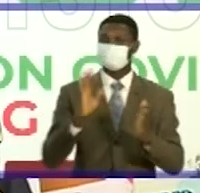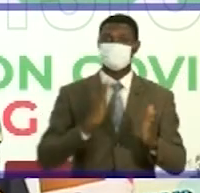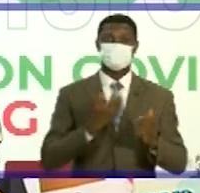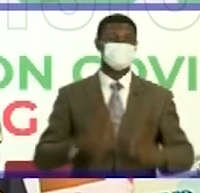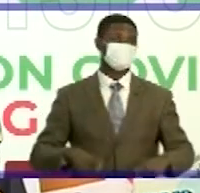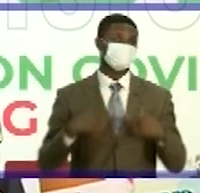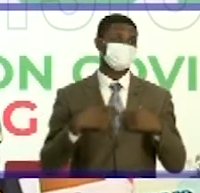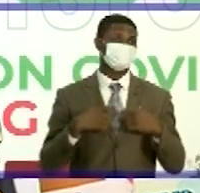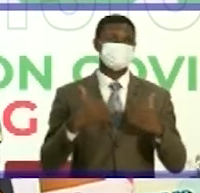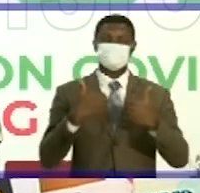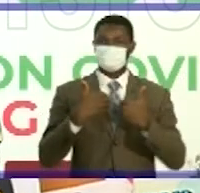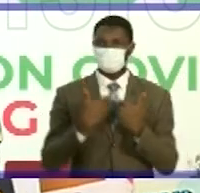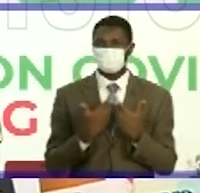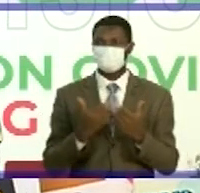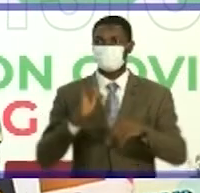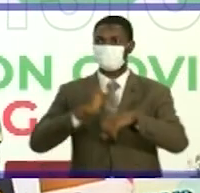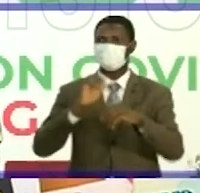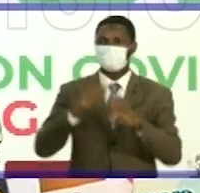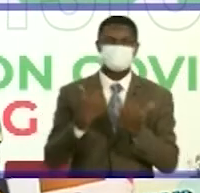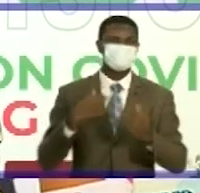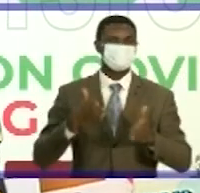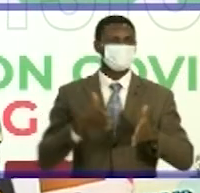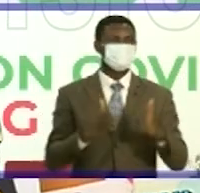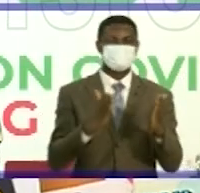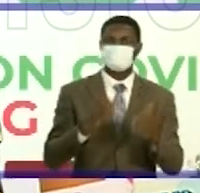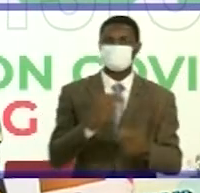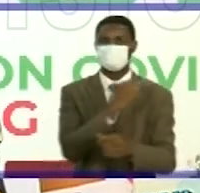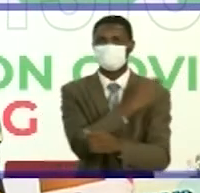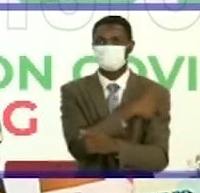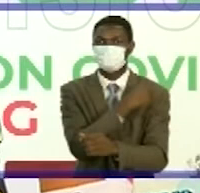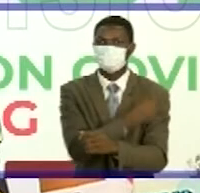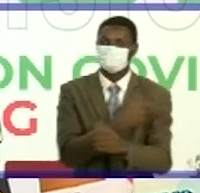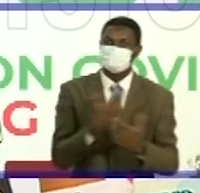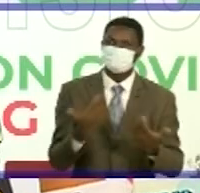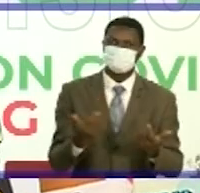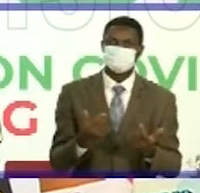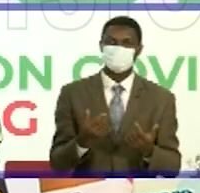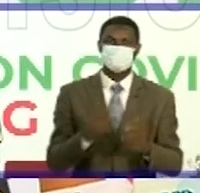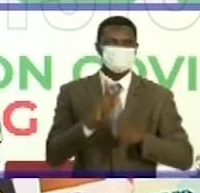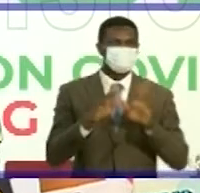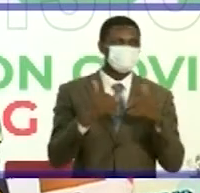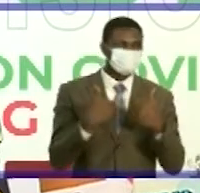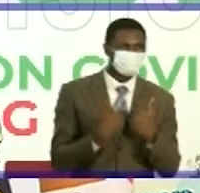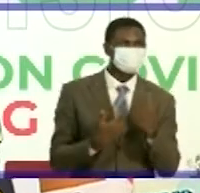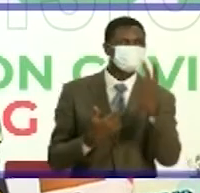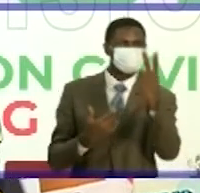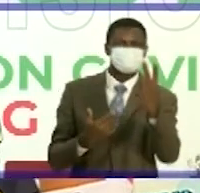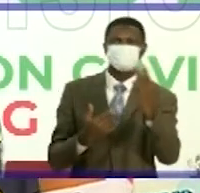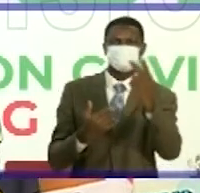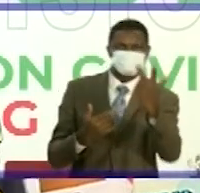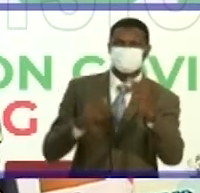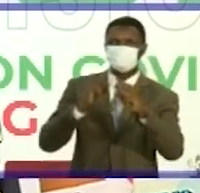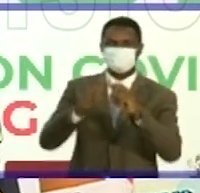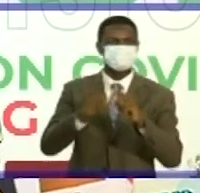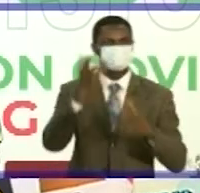access medical care. There are people that have comorbidities, some health challenges. You can't even access